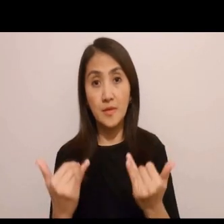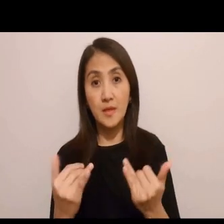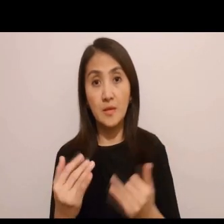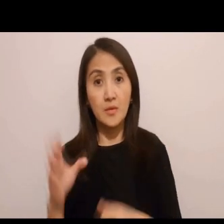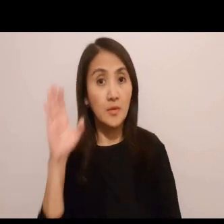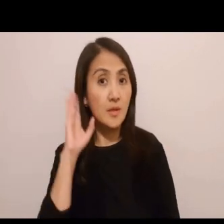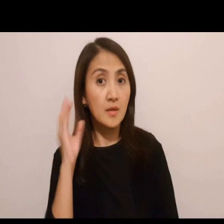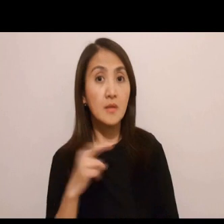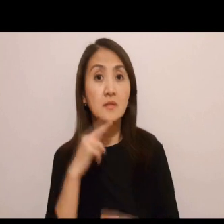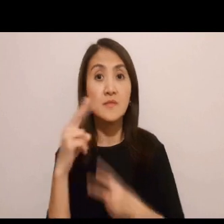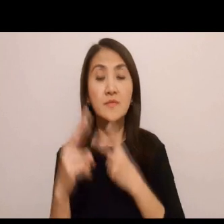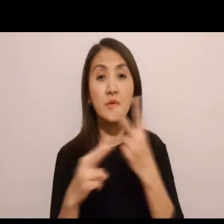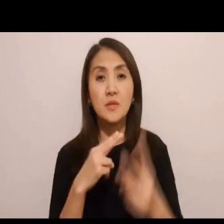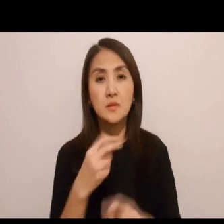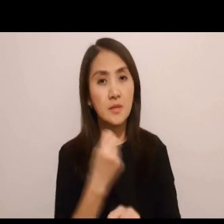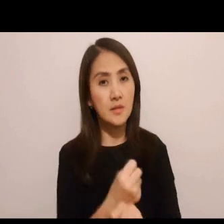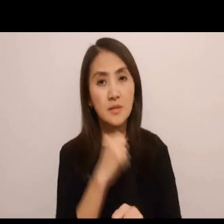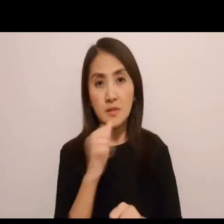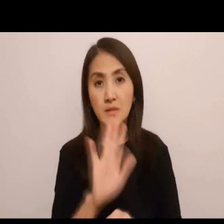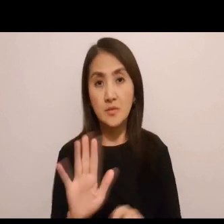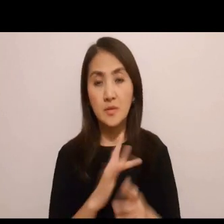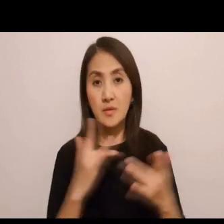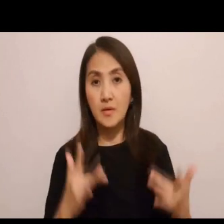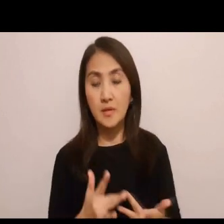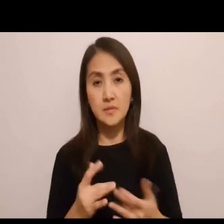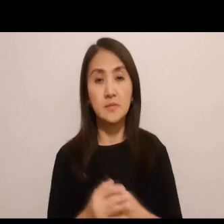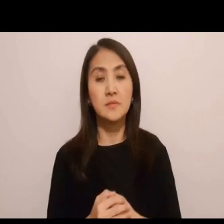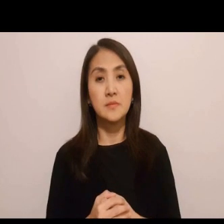If today you hear his voice, harden not your hearts.